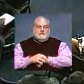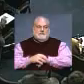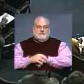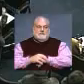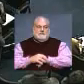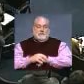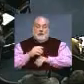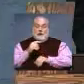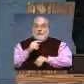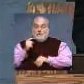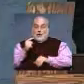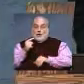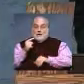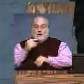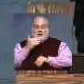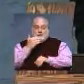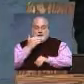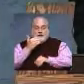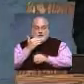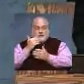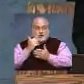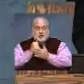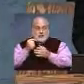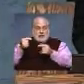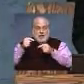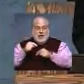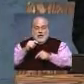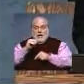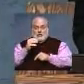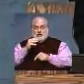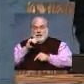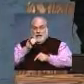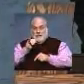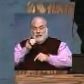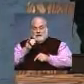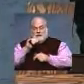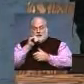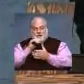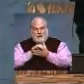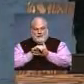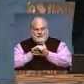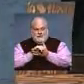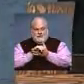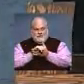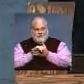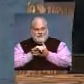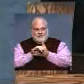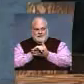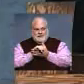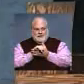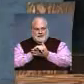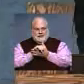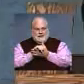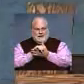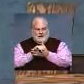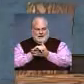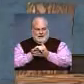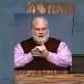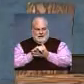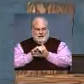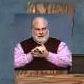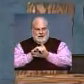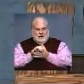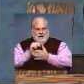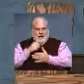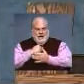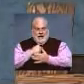First of all, I want to say thank you all for the opportunity to speak. Jamie's my better half. Yeah, pull the mic. Oh, pull it up. Okay, I'm sorry. Jamie's my better half.